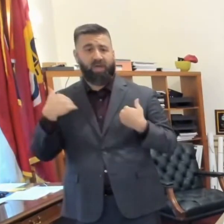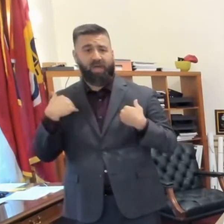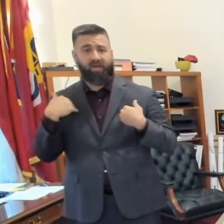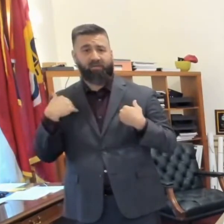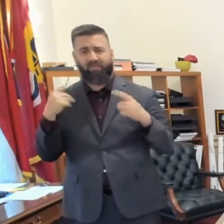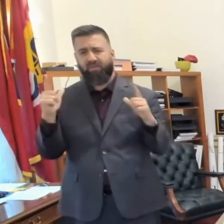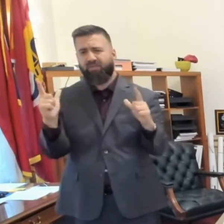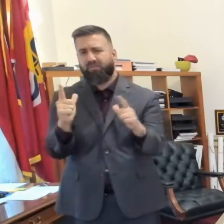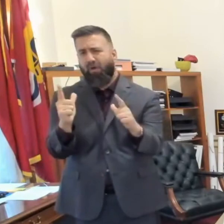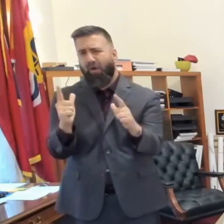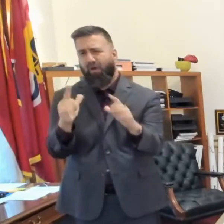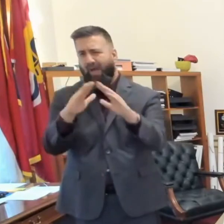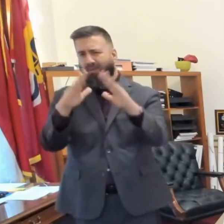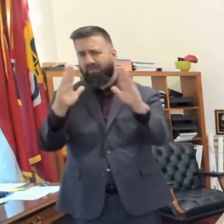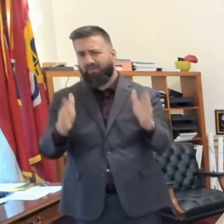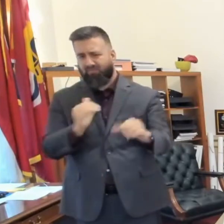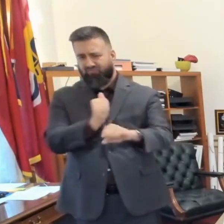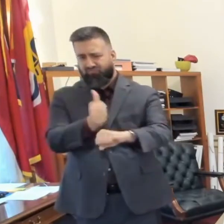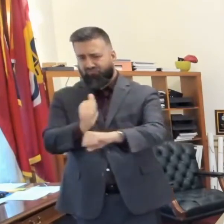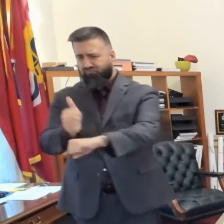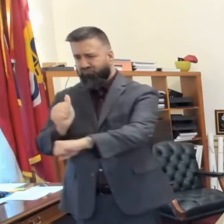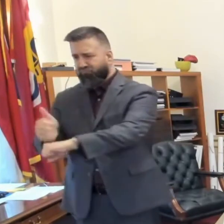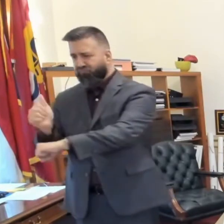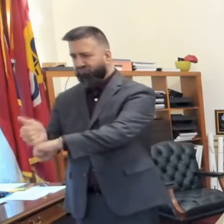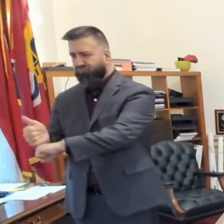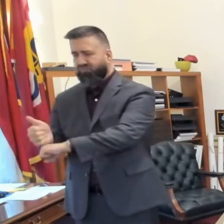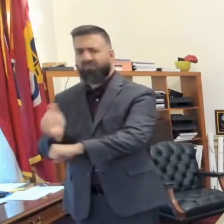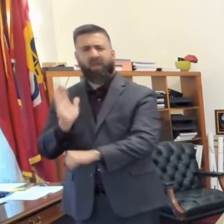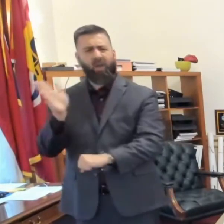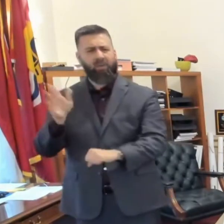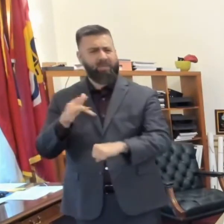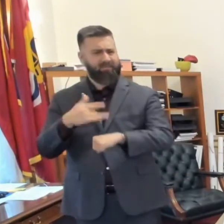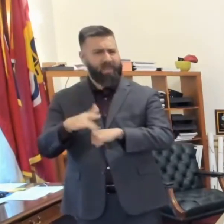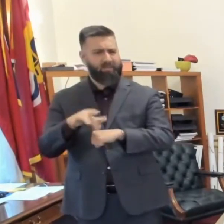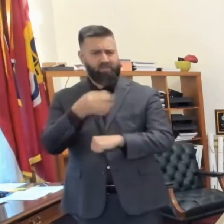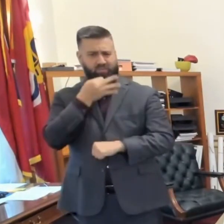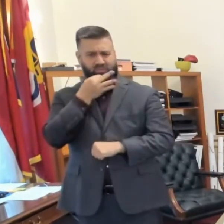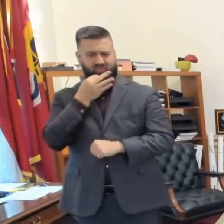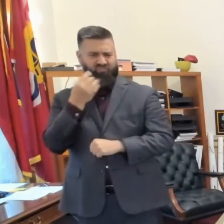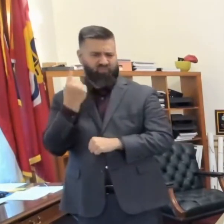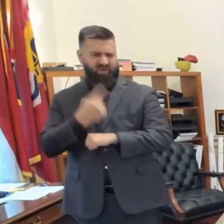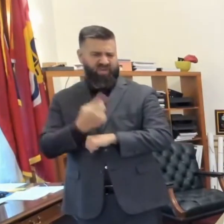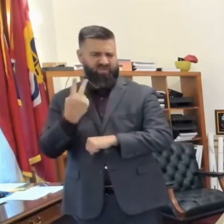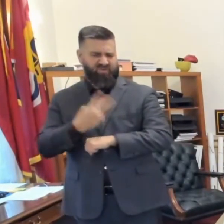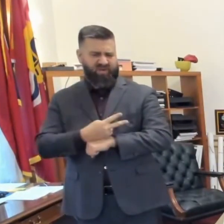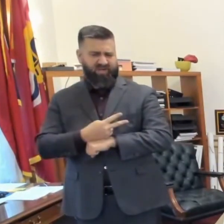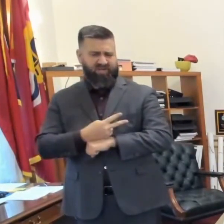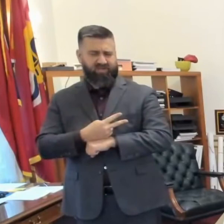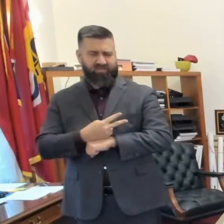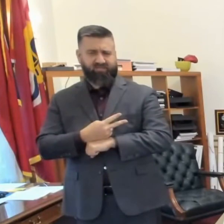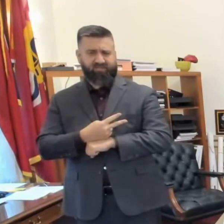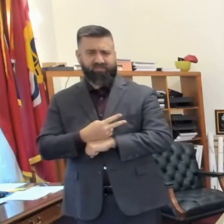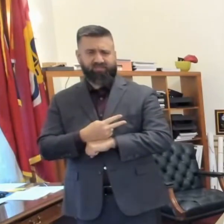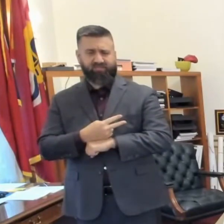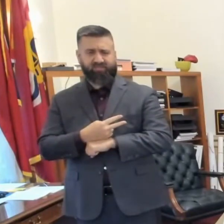tiny houses, which are going to be opening here in just the next few days. At least they'll begin with their first